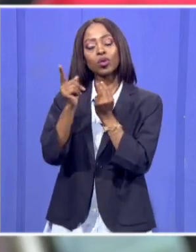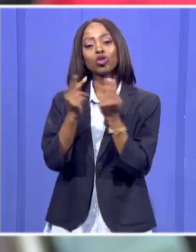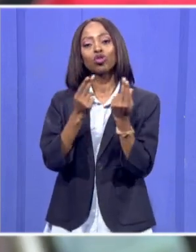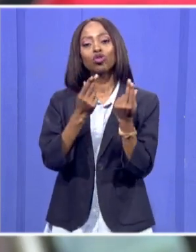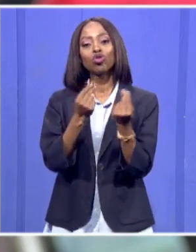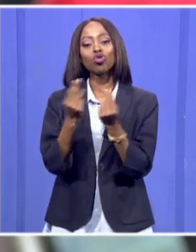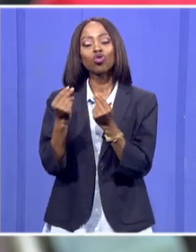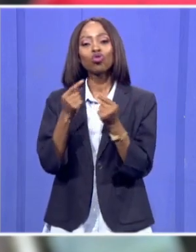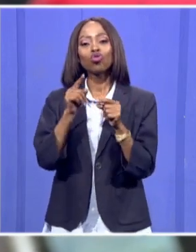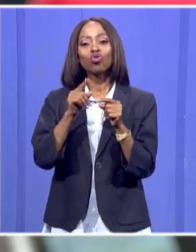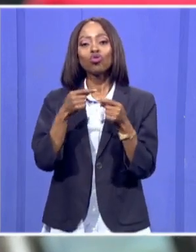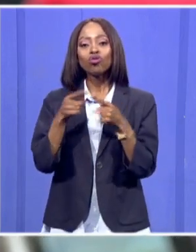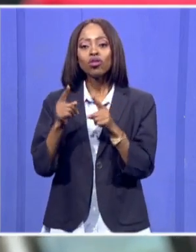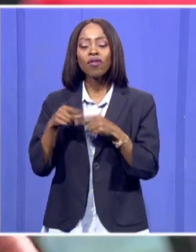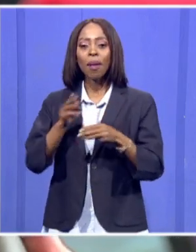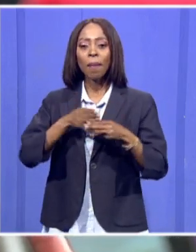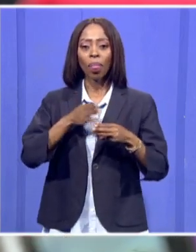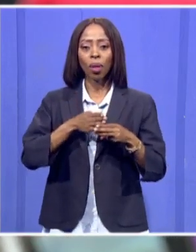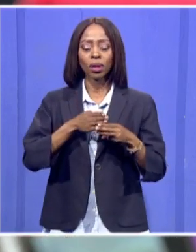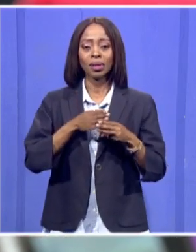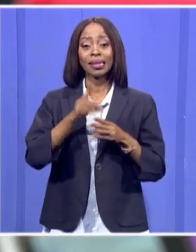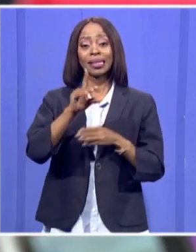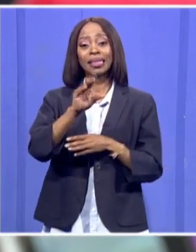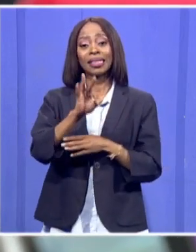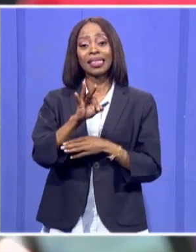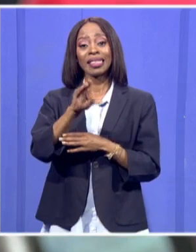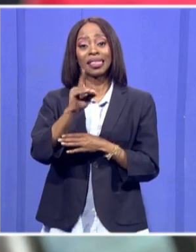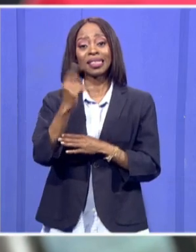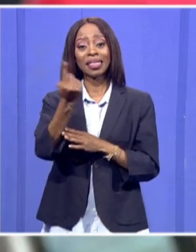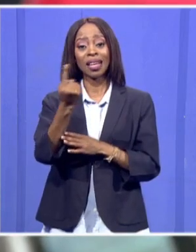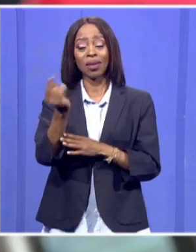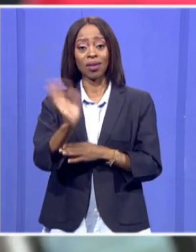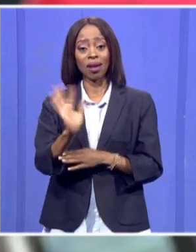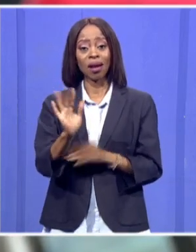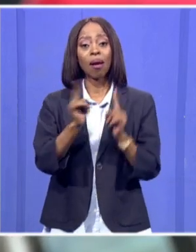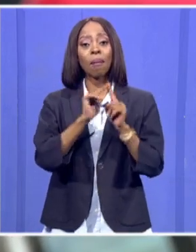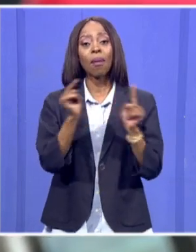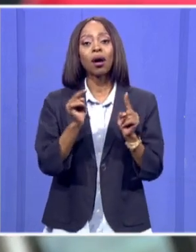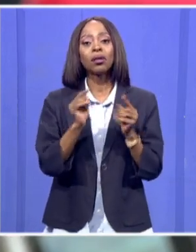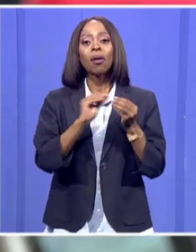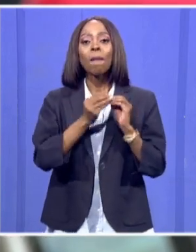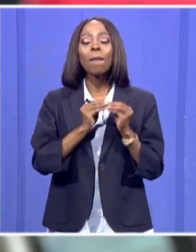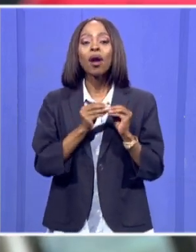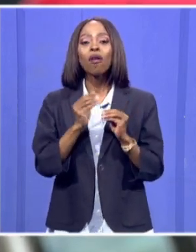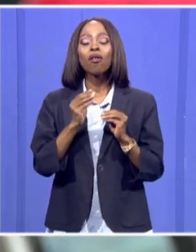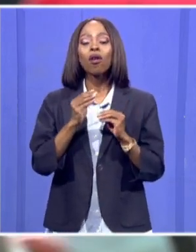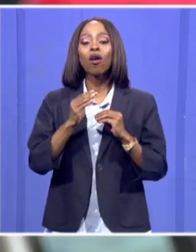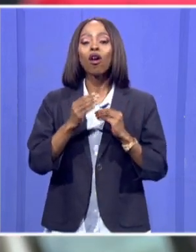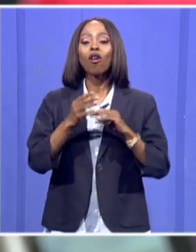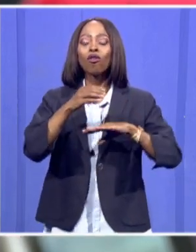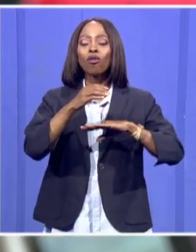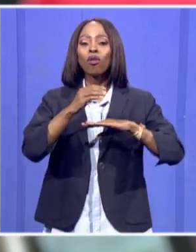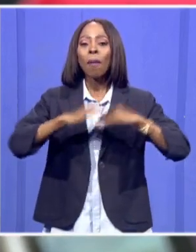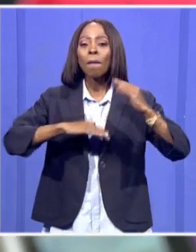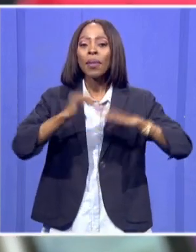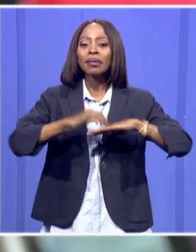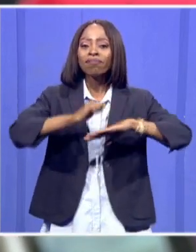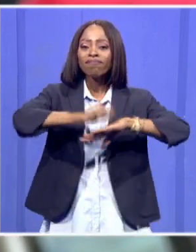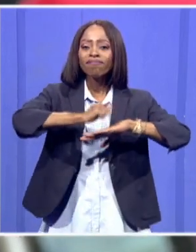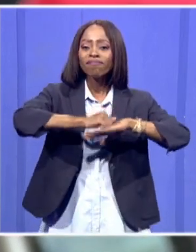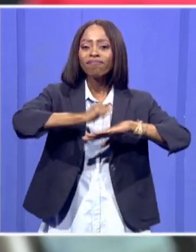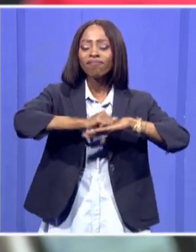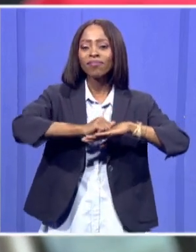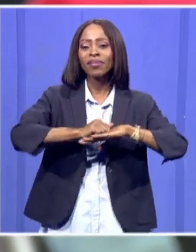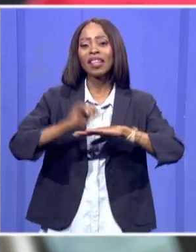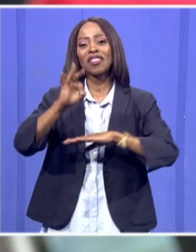different method, not only 3D, we are looking at other ways, how to better the manufacturing of bricks, looking at other alternative building technology,